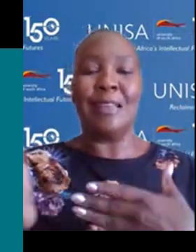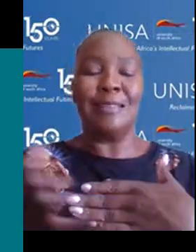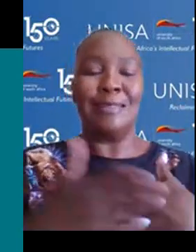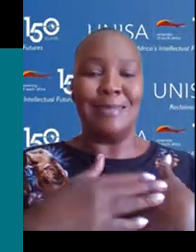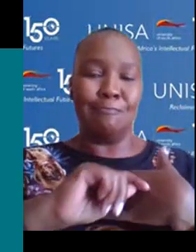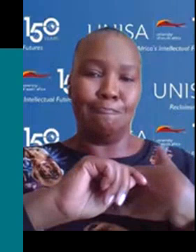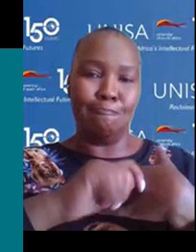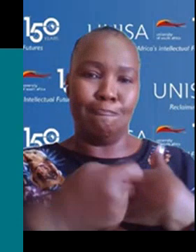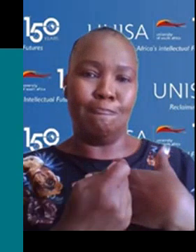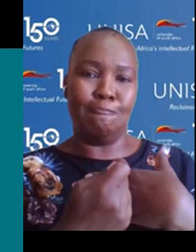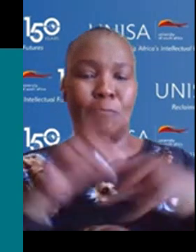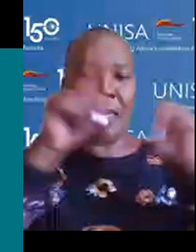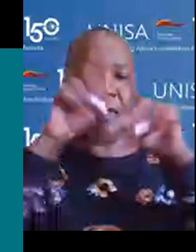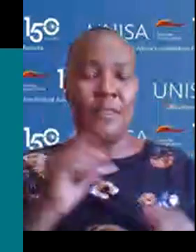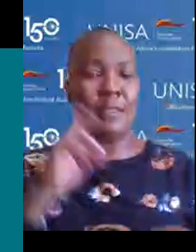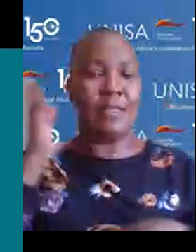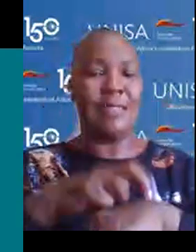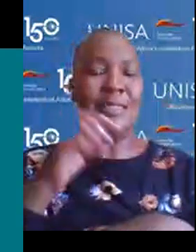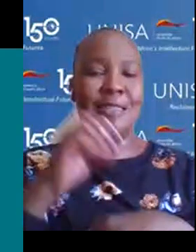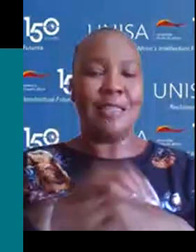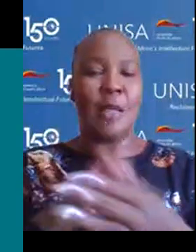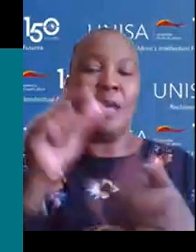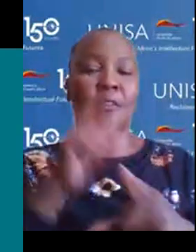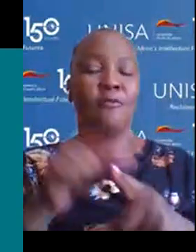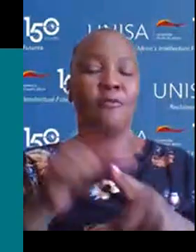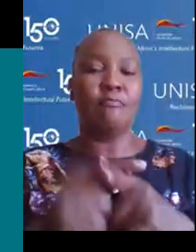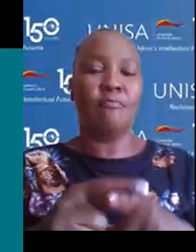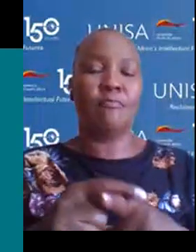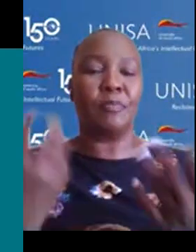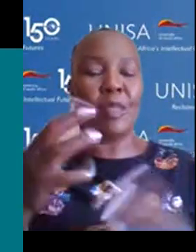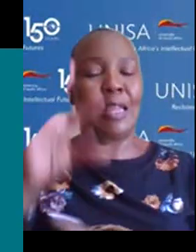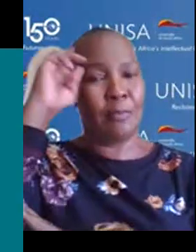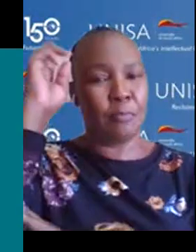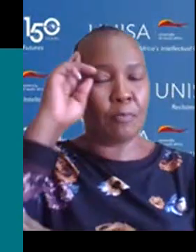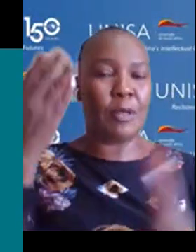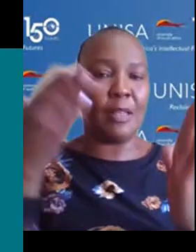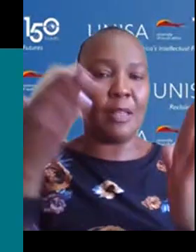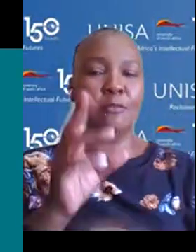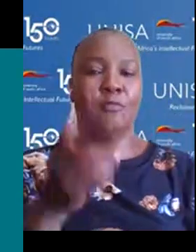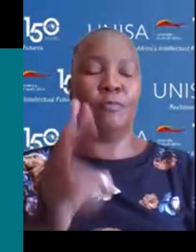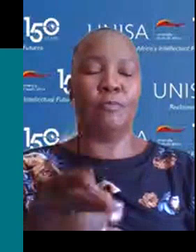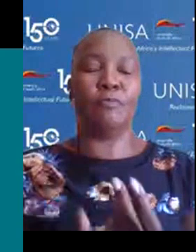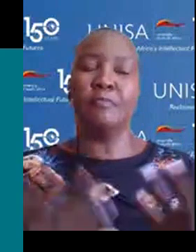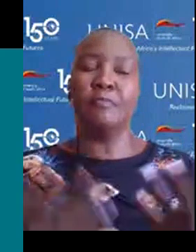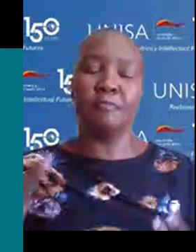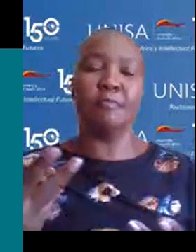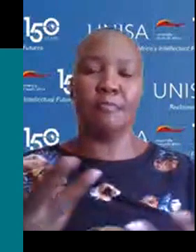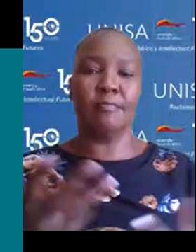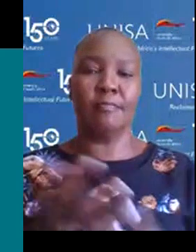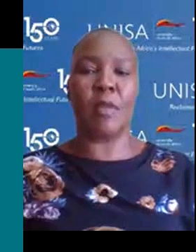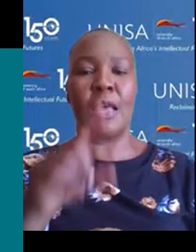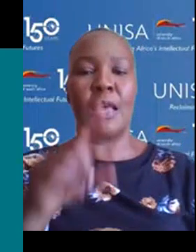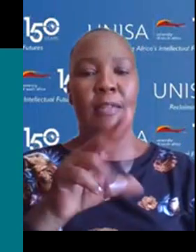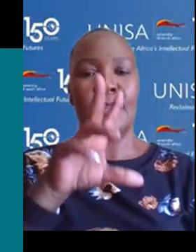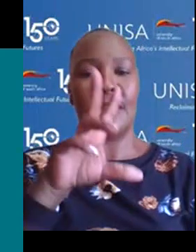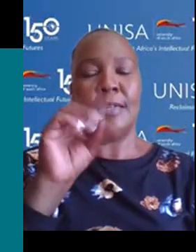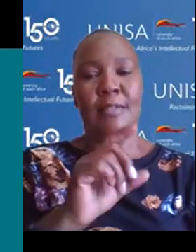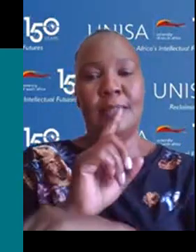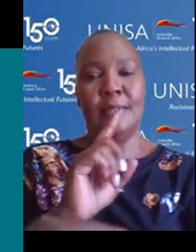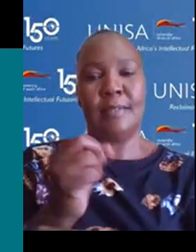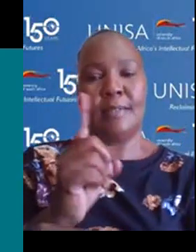which requires a password. So yes, so just remember that as well. All right, so we've got 180 seconds, so it's